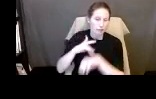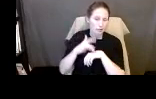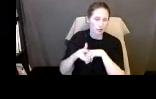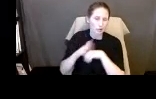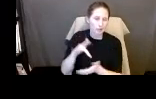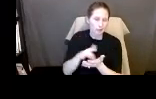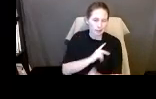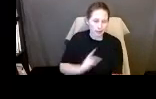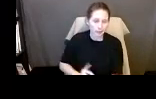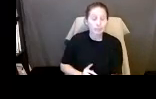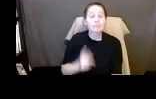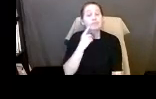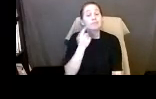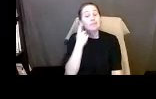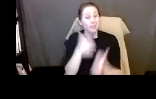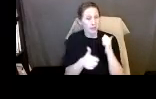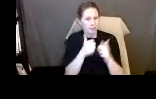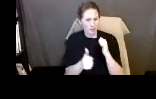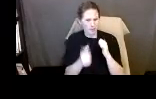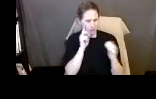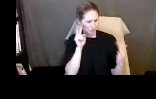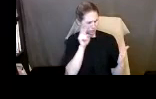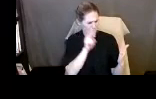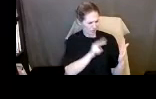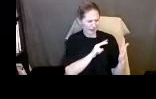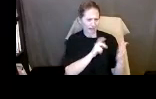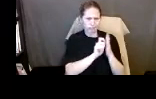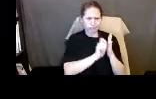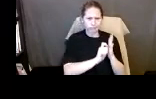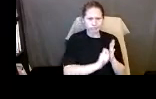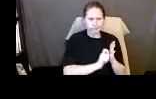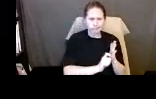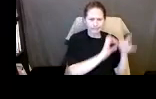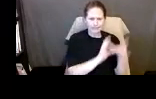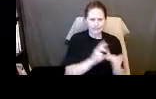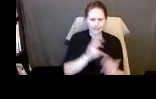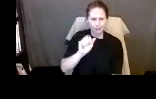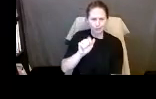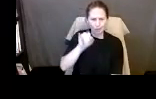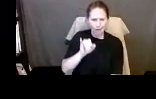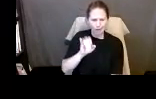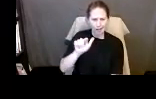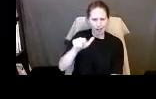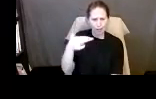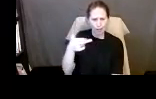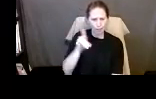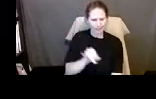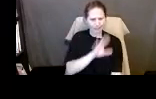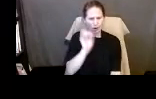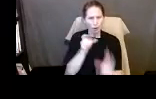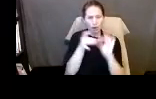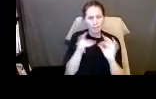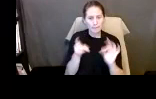But the problem is when you look at all the scholarship on Wadi el-Hudi, nobody talks about Site 5 as being a